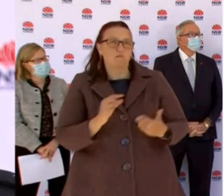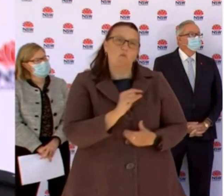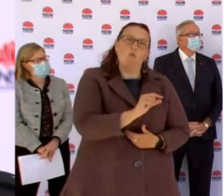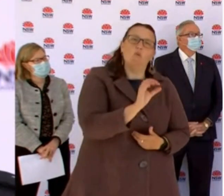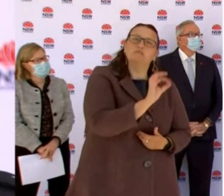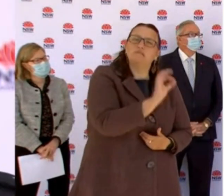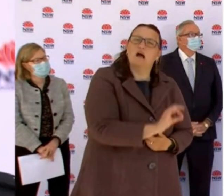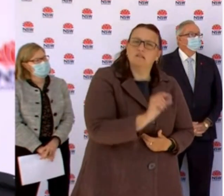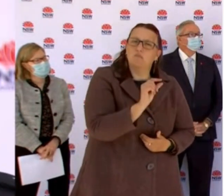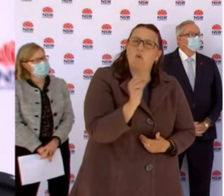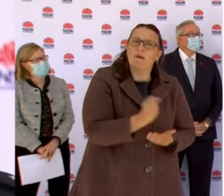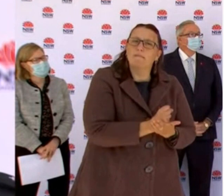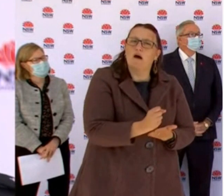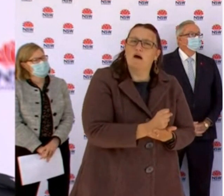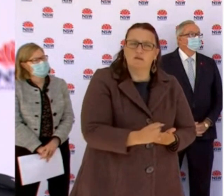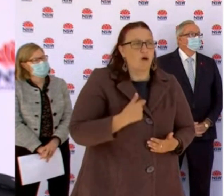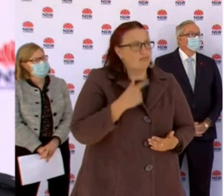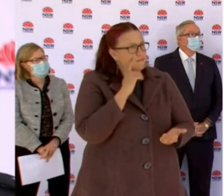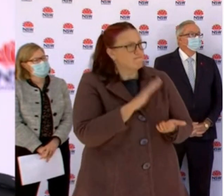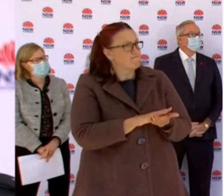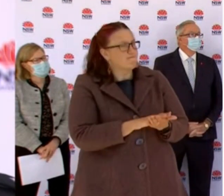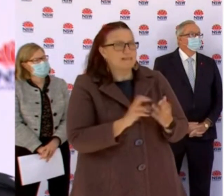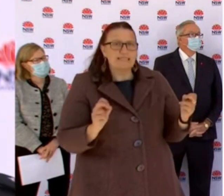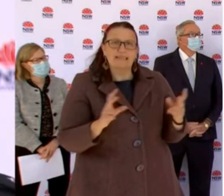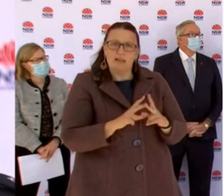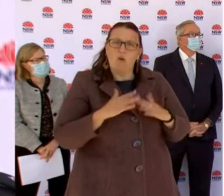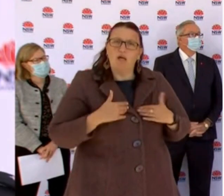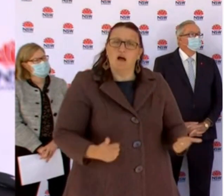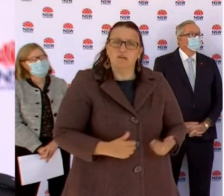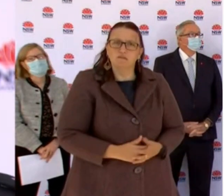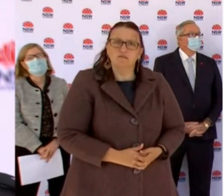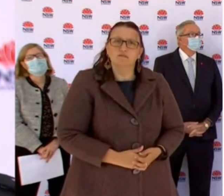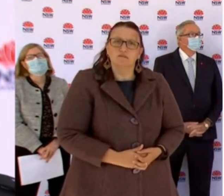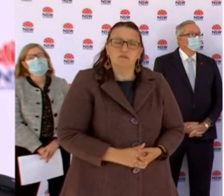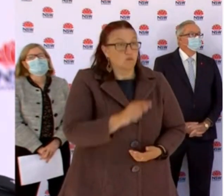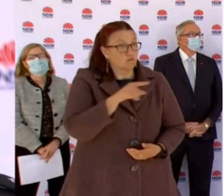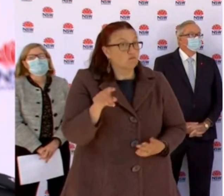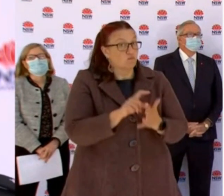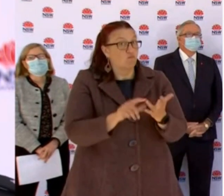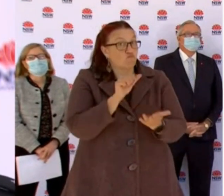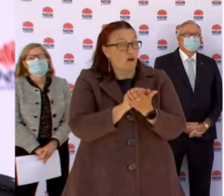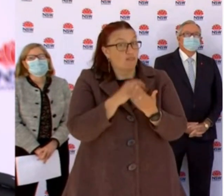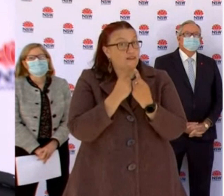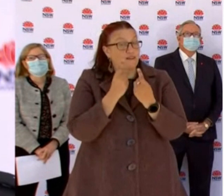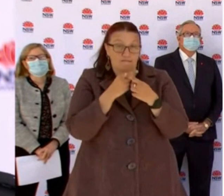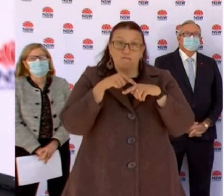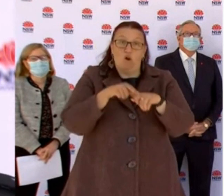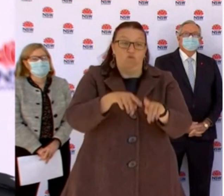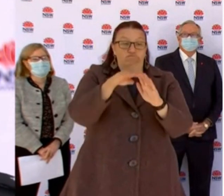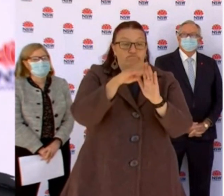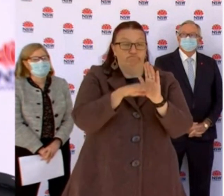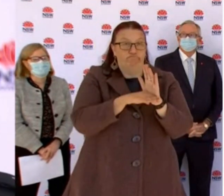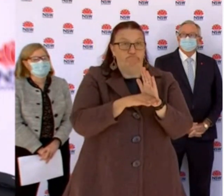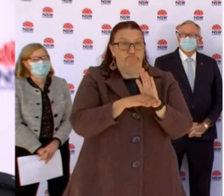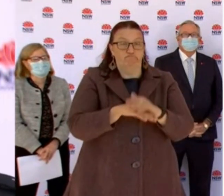must say I think that Sydney did particularly well in terms of complying with the public health orders. It's a lot